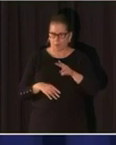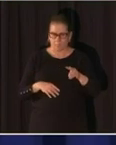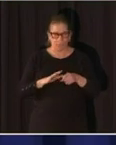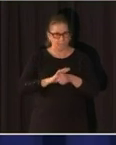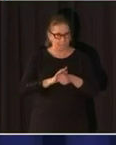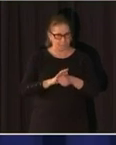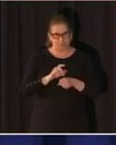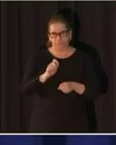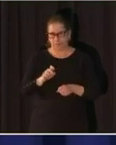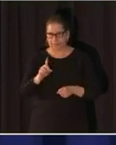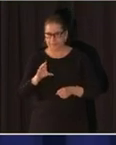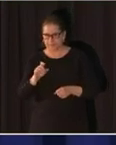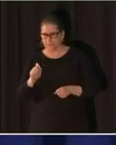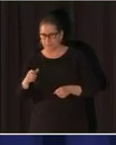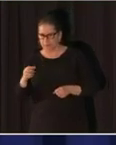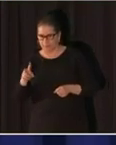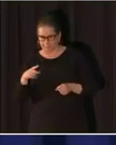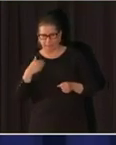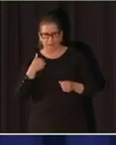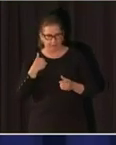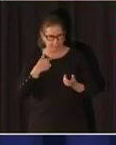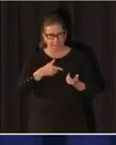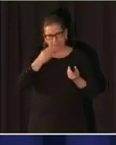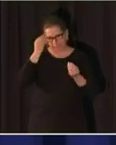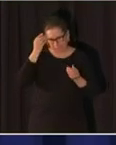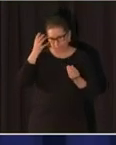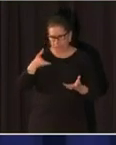of masks are appropriate for